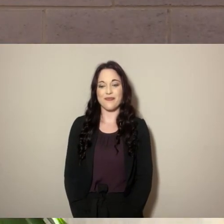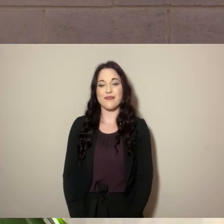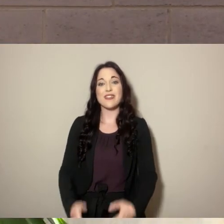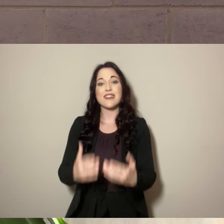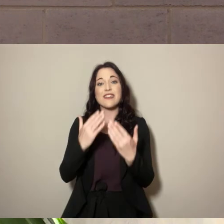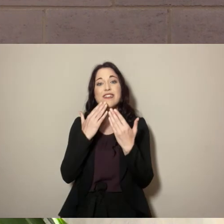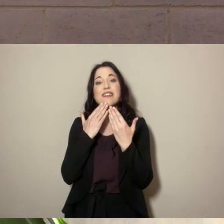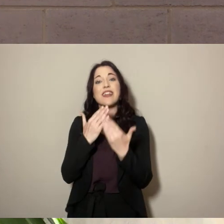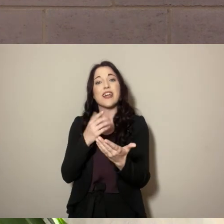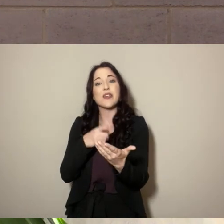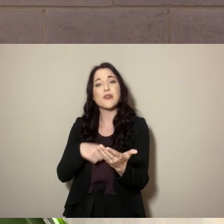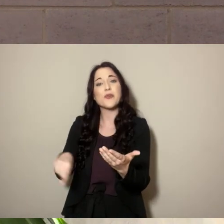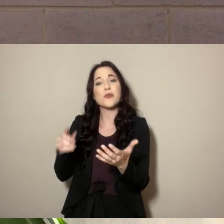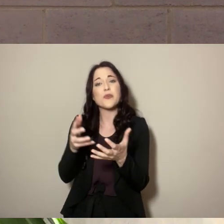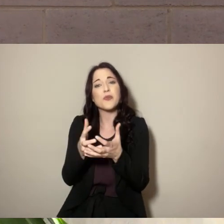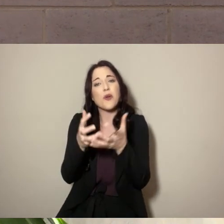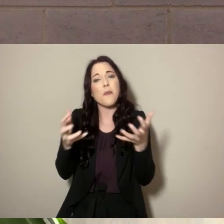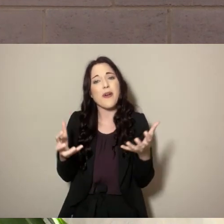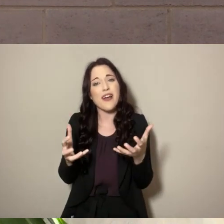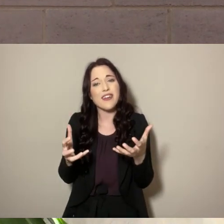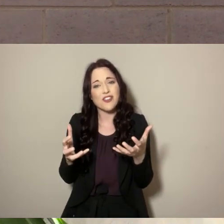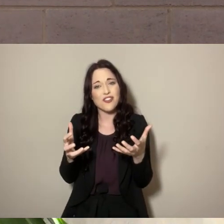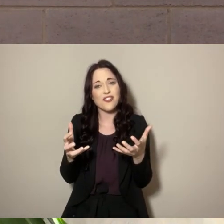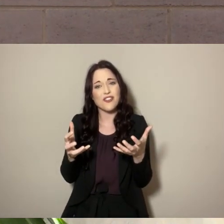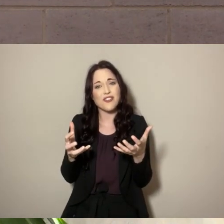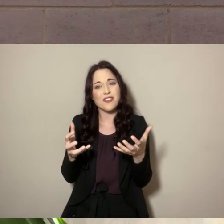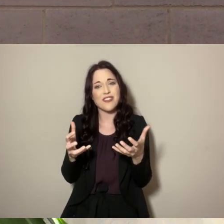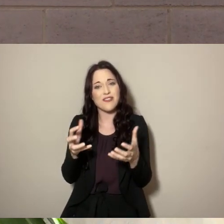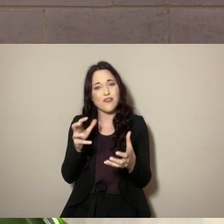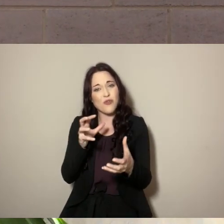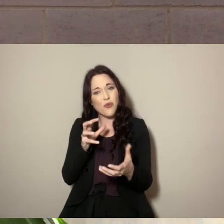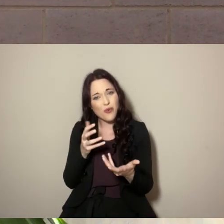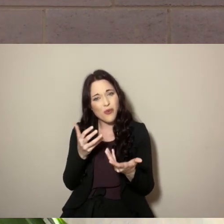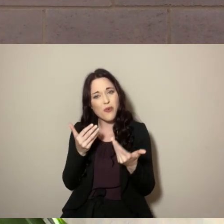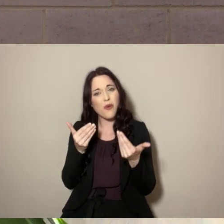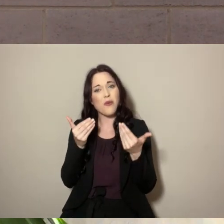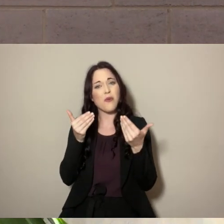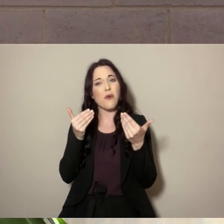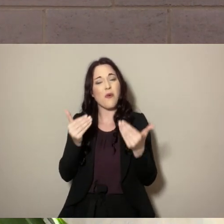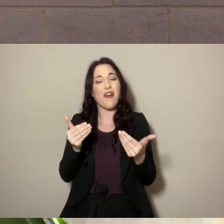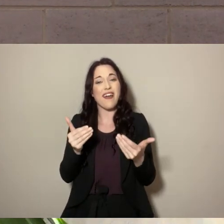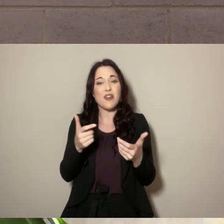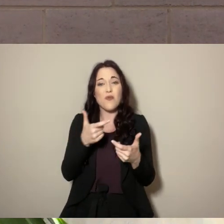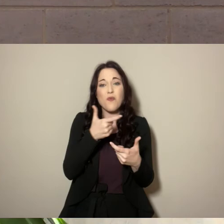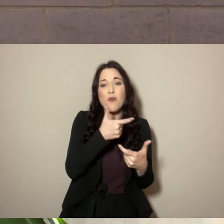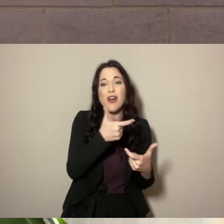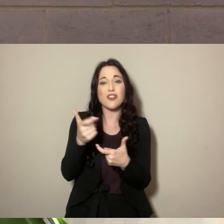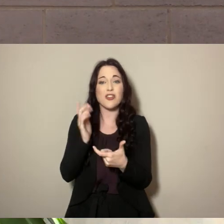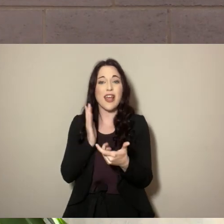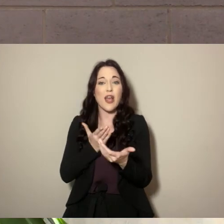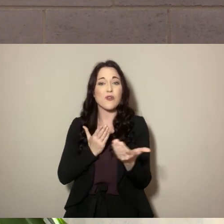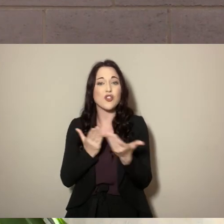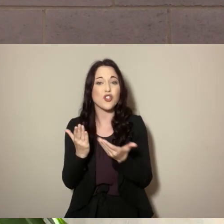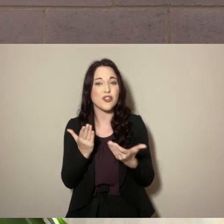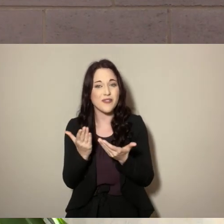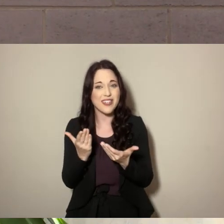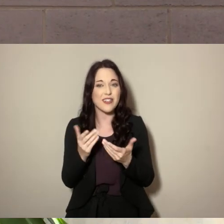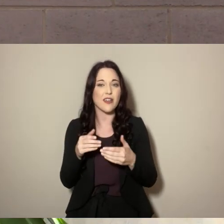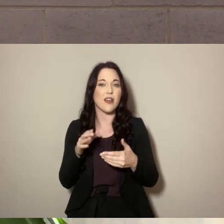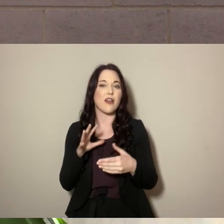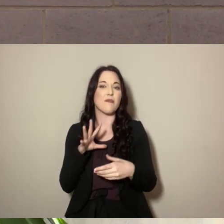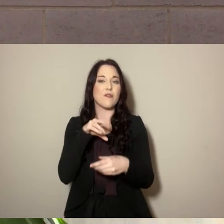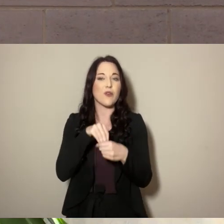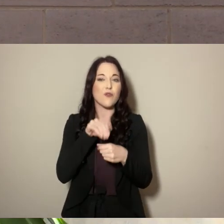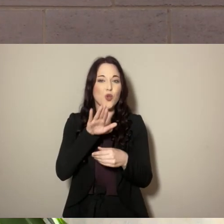So much for making MCCDC a part of your Memorial Day weekend if you live in the States. For those of you that live around the world,